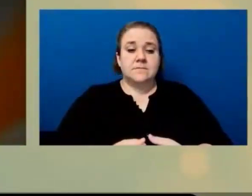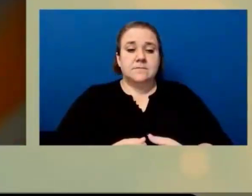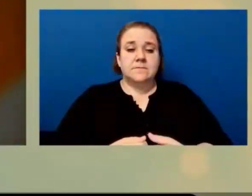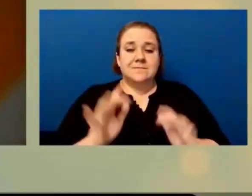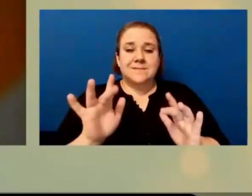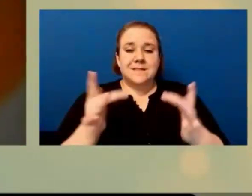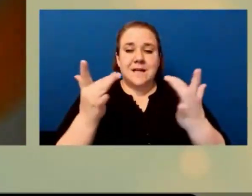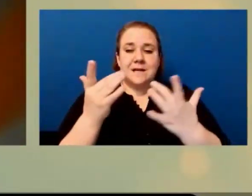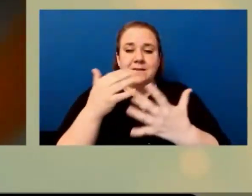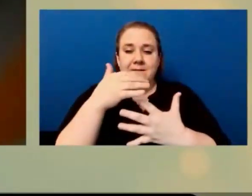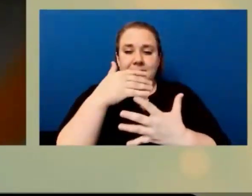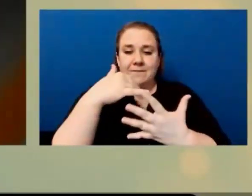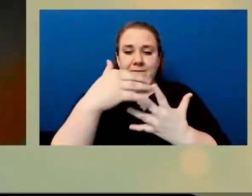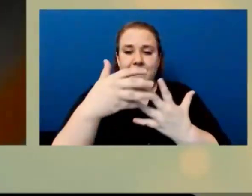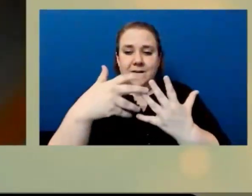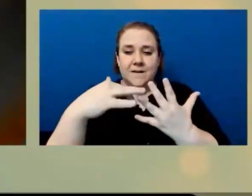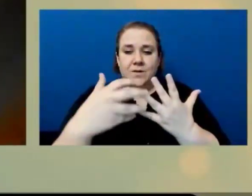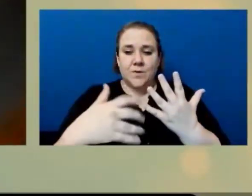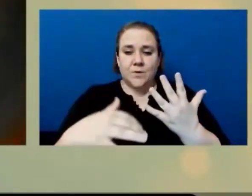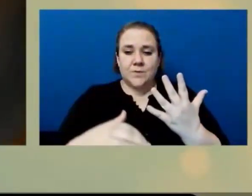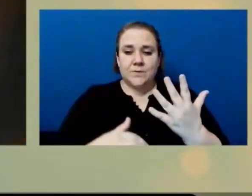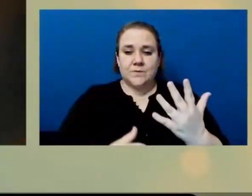delicately between your fingers.